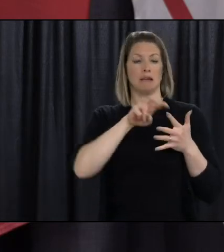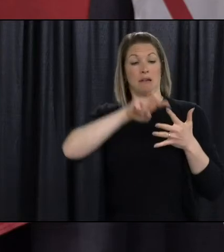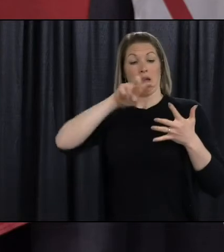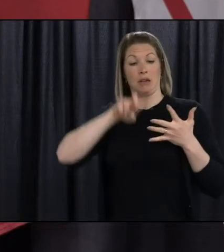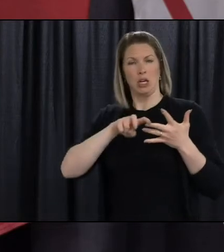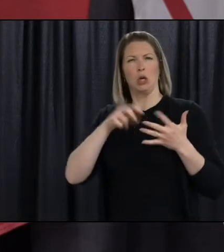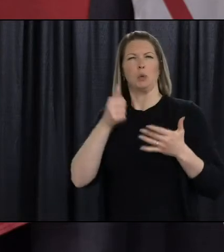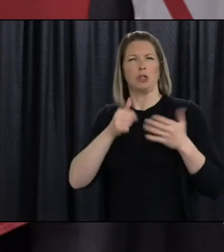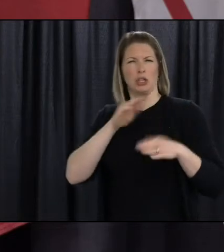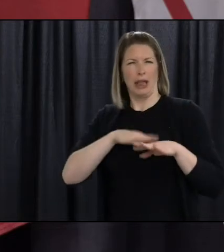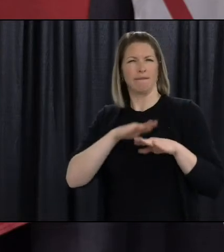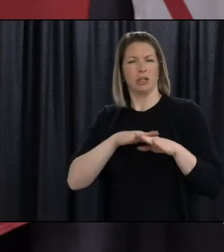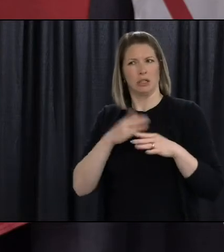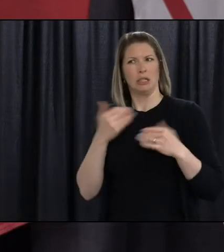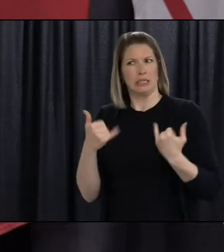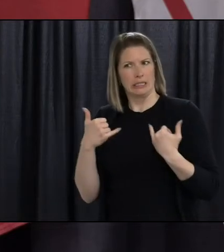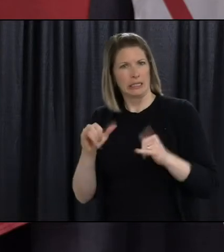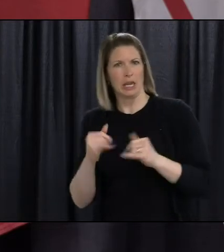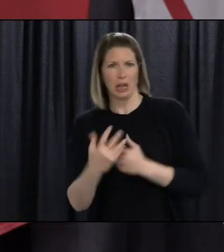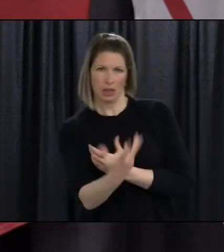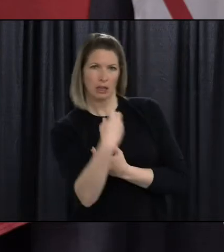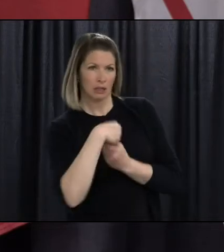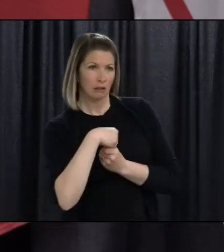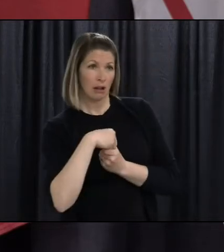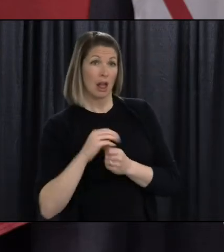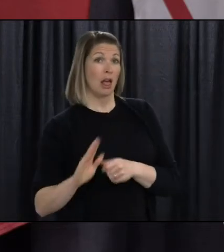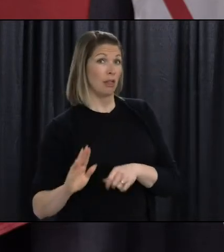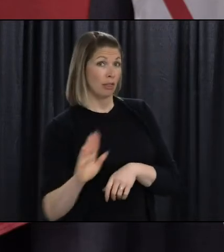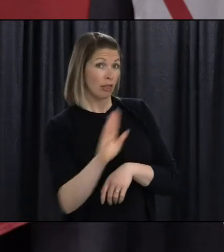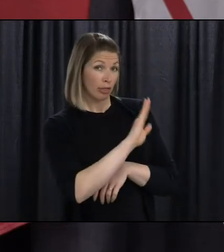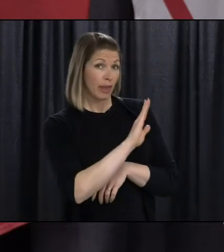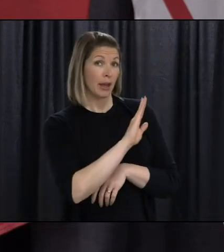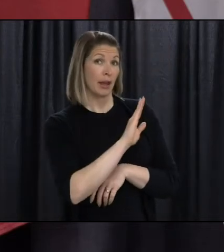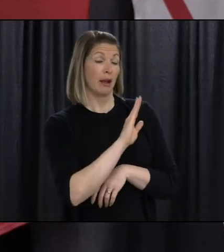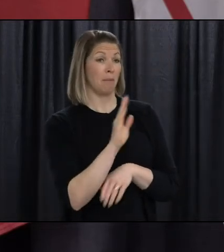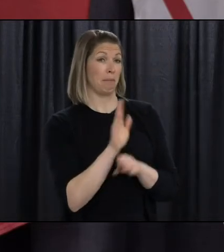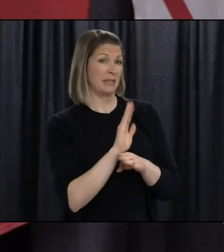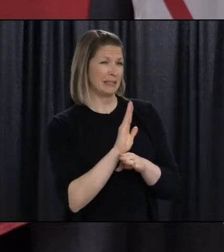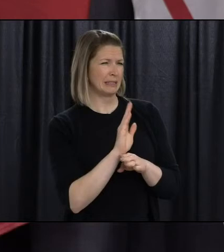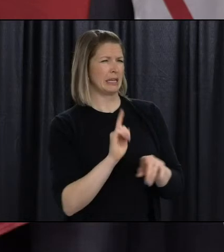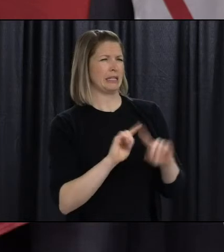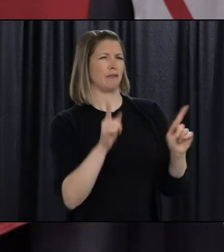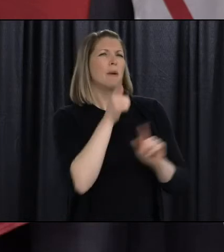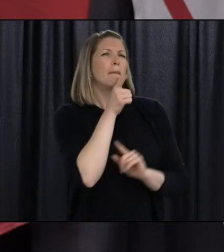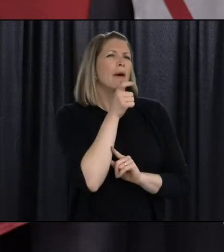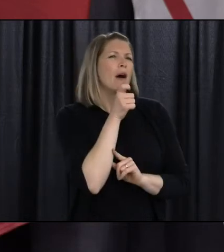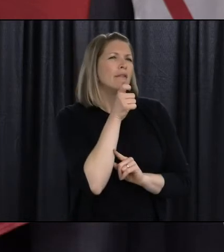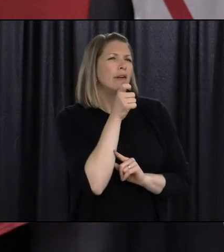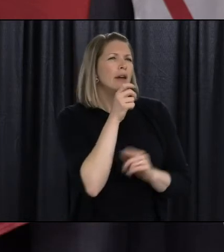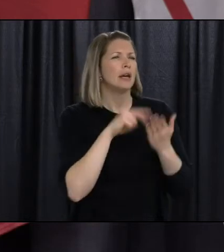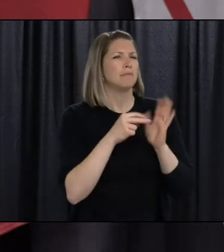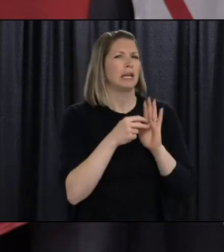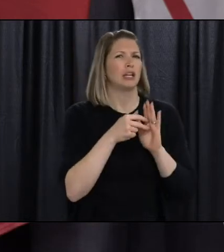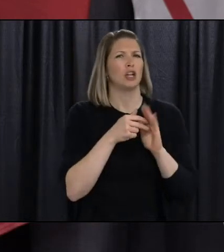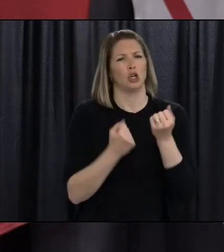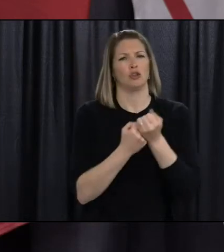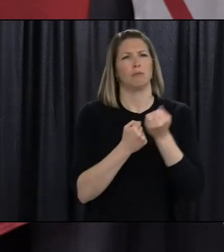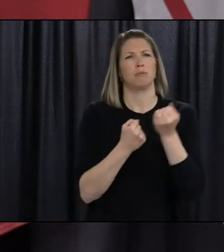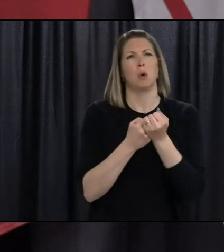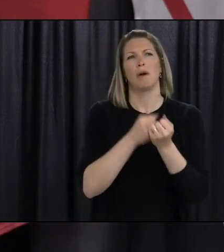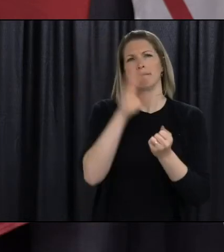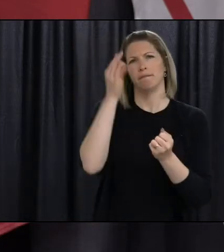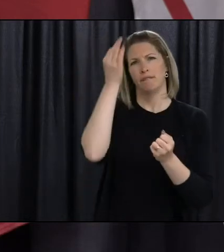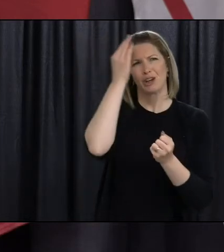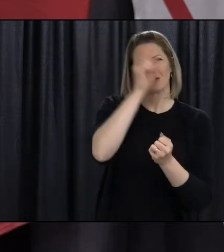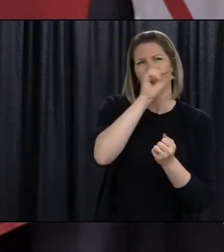simply because of the magnitude and the size of their business, that some of the federal supports do not necessarily apply to them. Some criteria changes that we